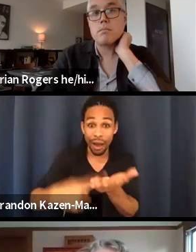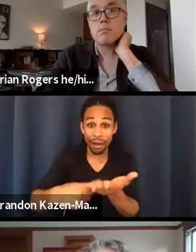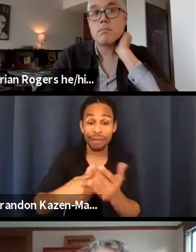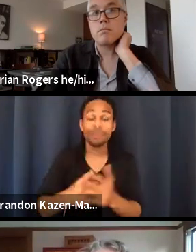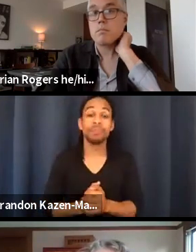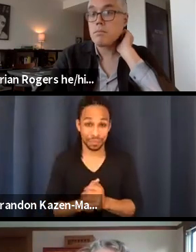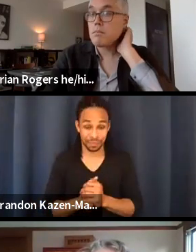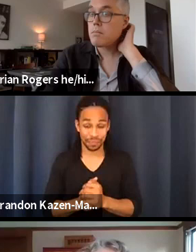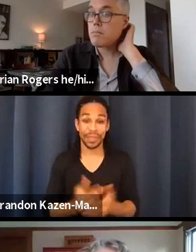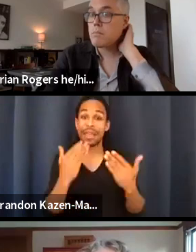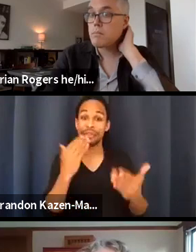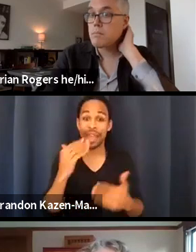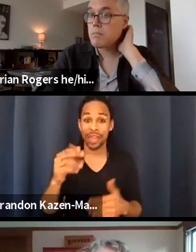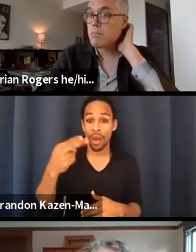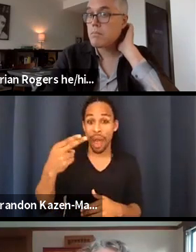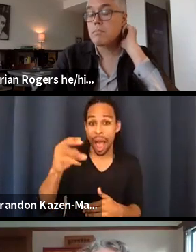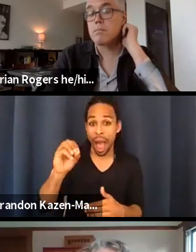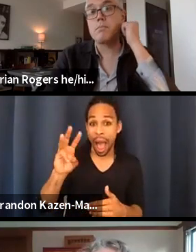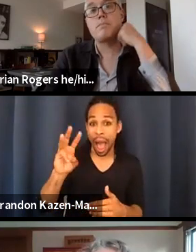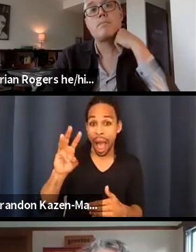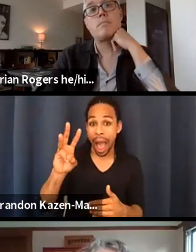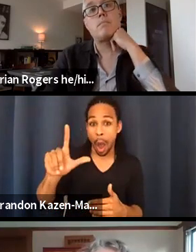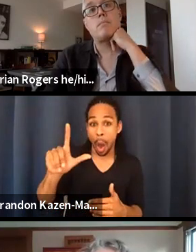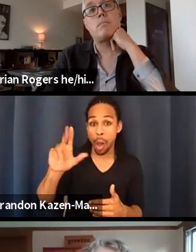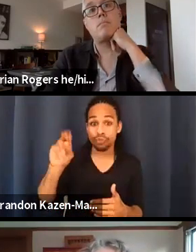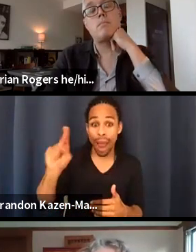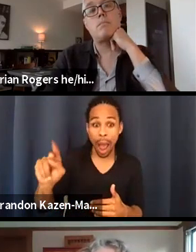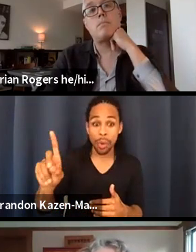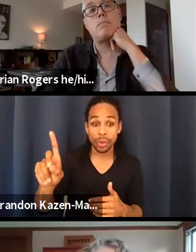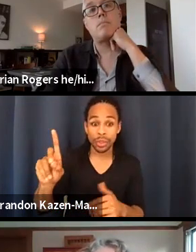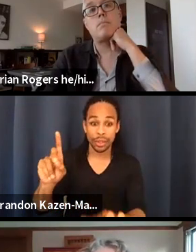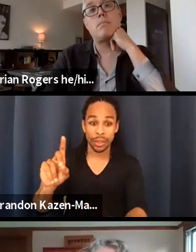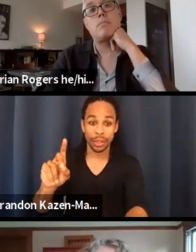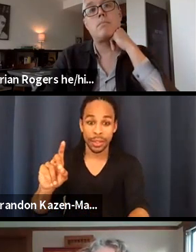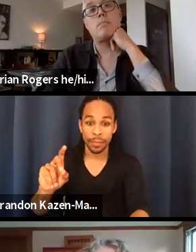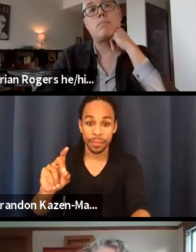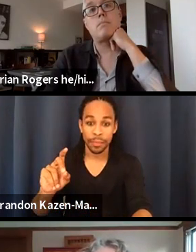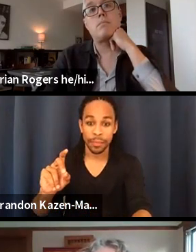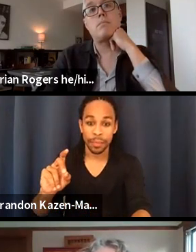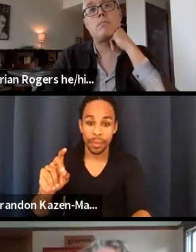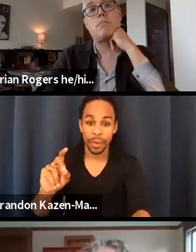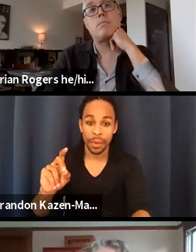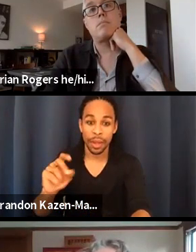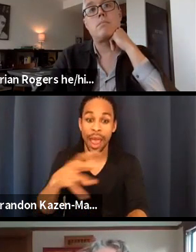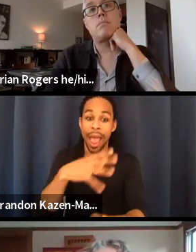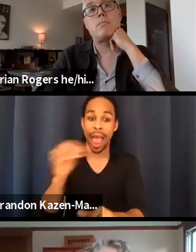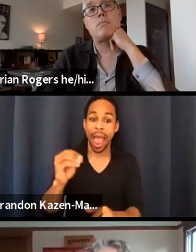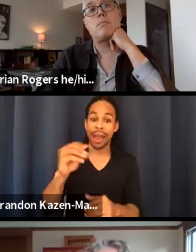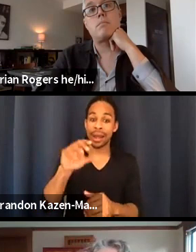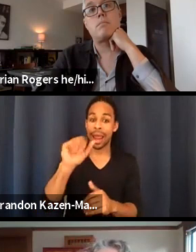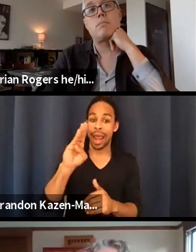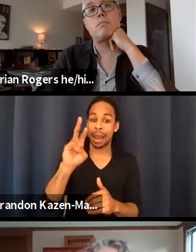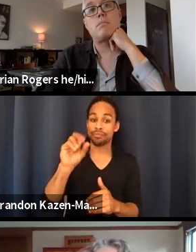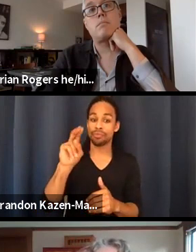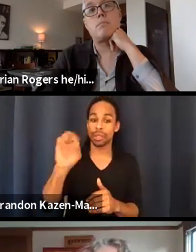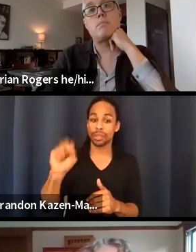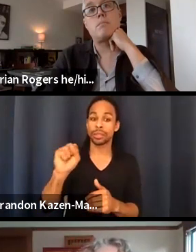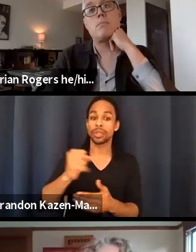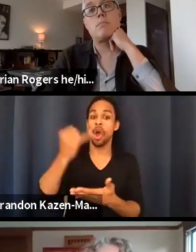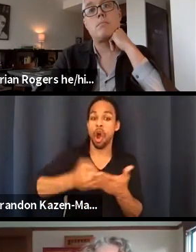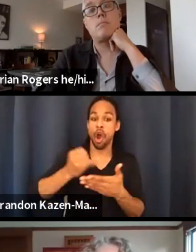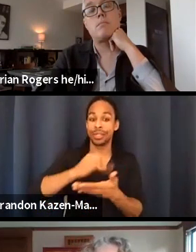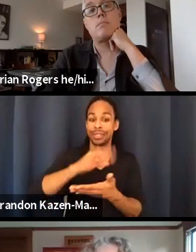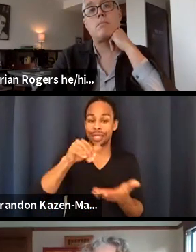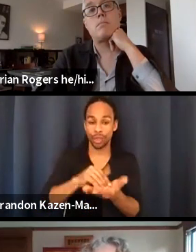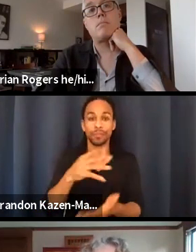your support in sharing the document and Real Talk. Thank you to LC Interpreting Services and